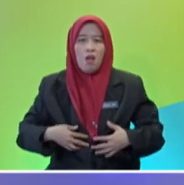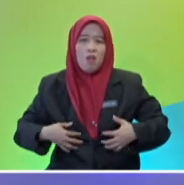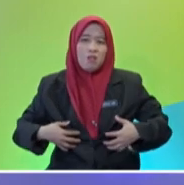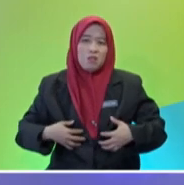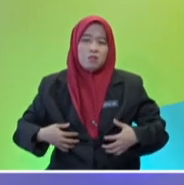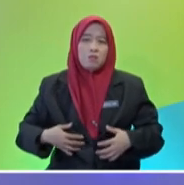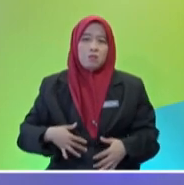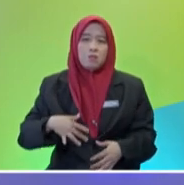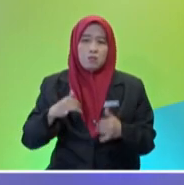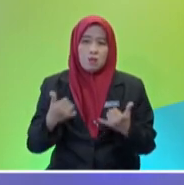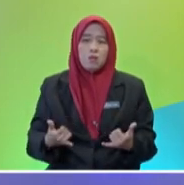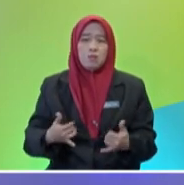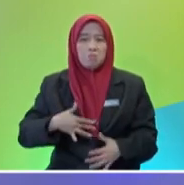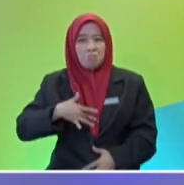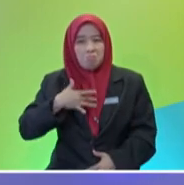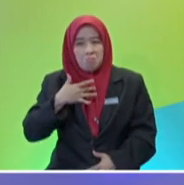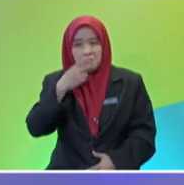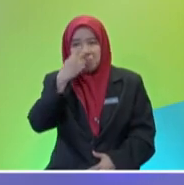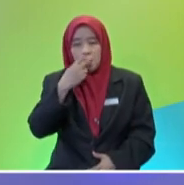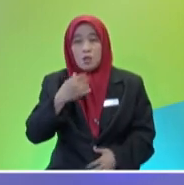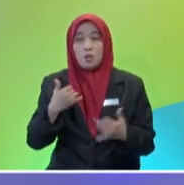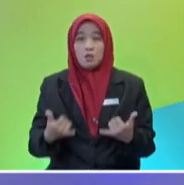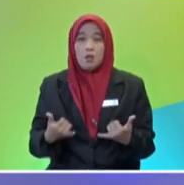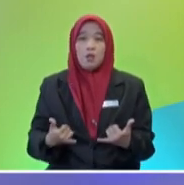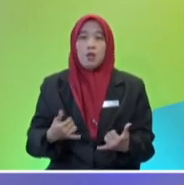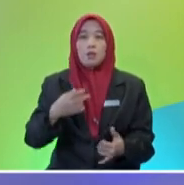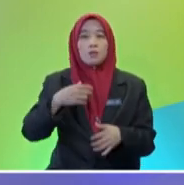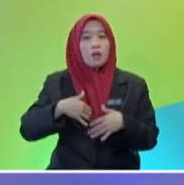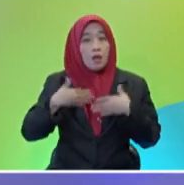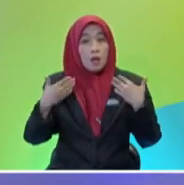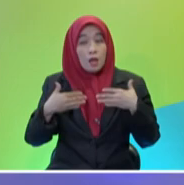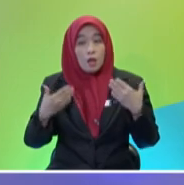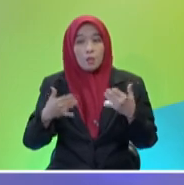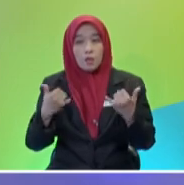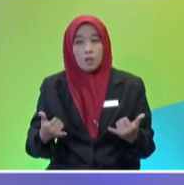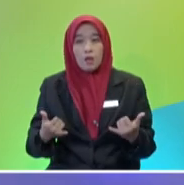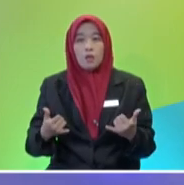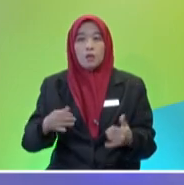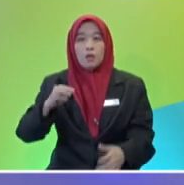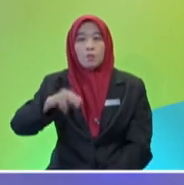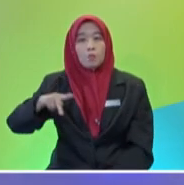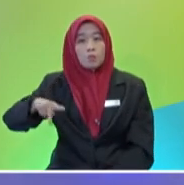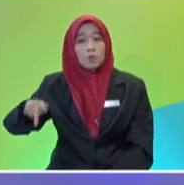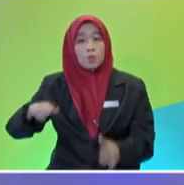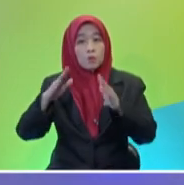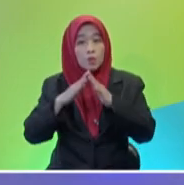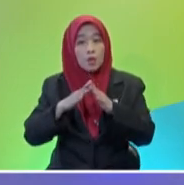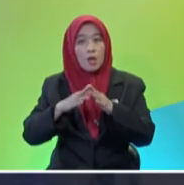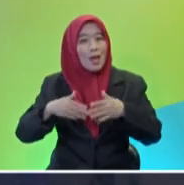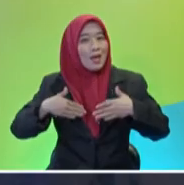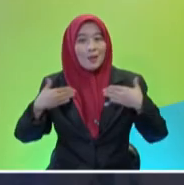still sad. Mm-hmm. Okay, I feel very happy now. And I think children at home, you are happy too to see